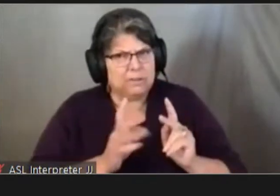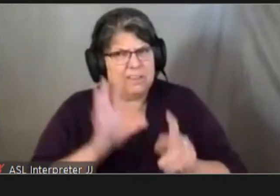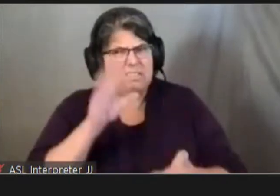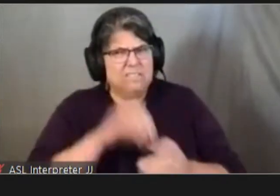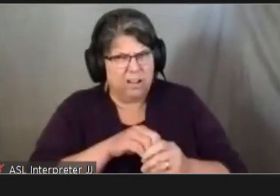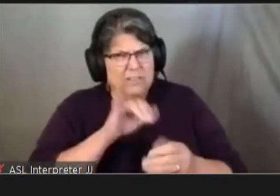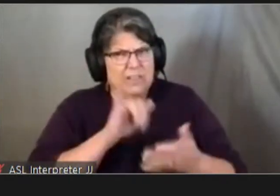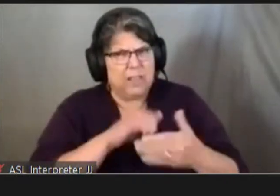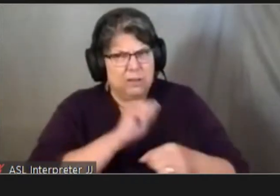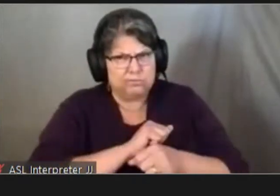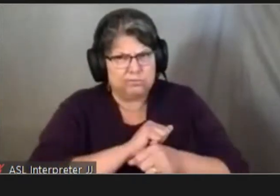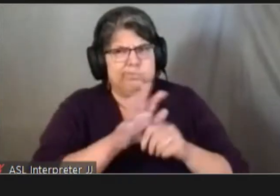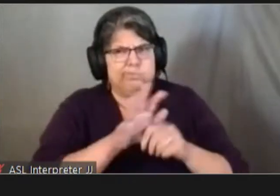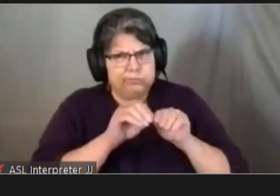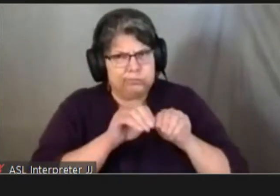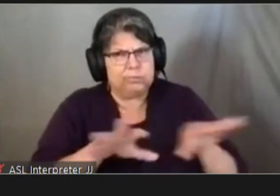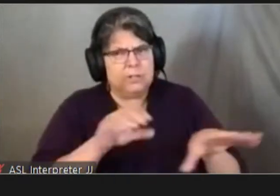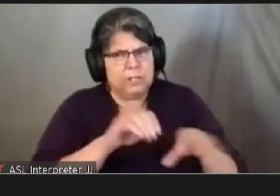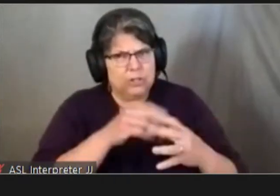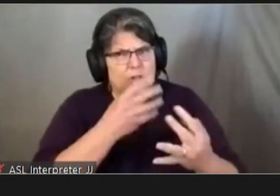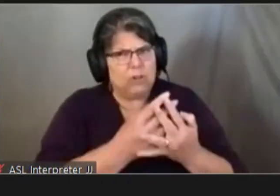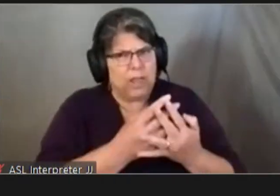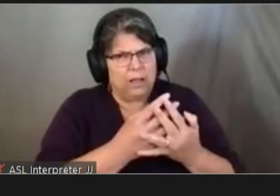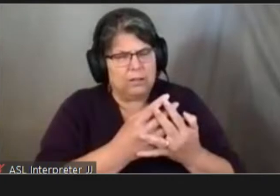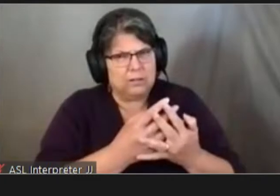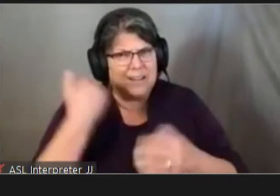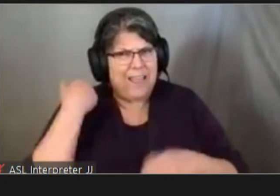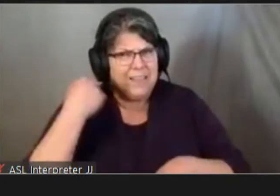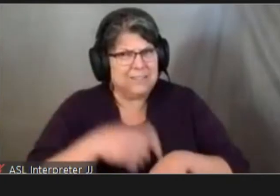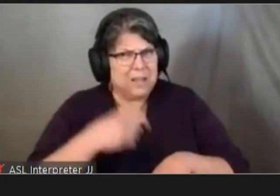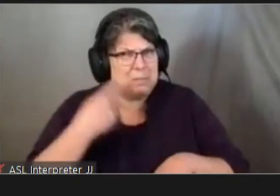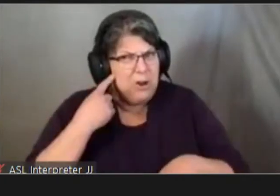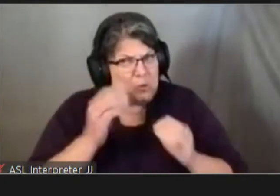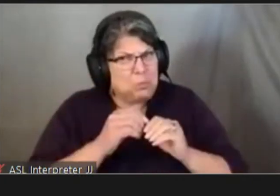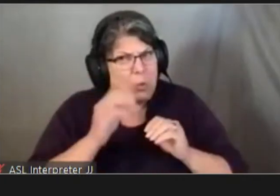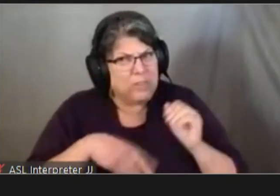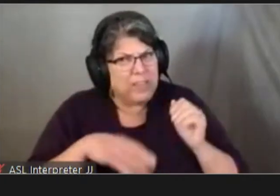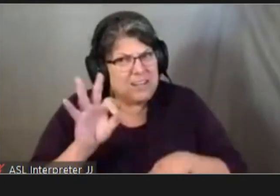outbreak? The last I heard was over 90.